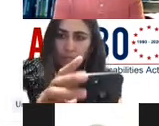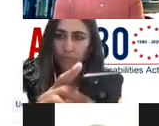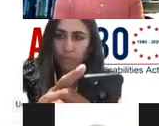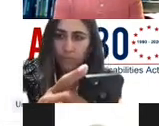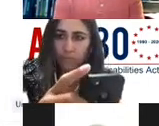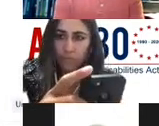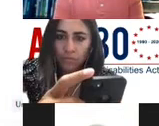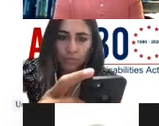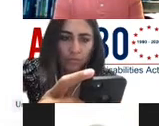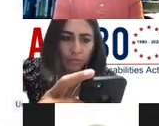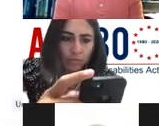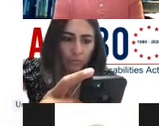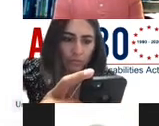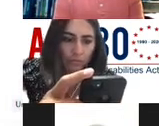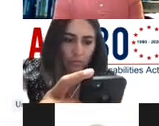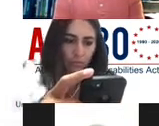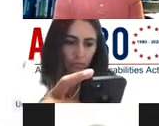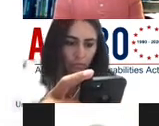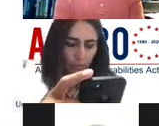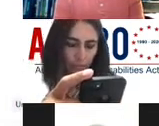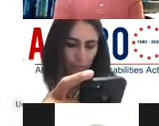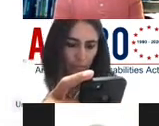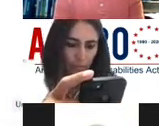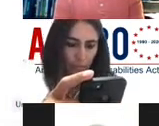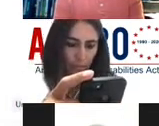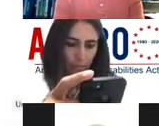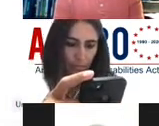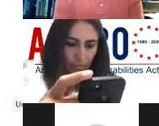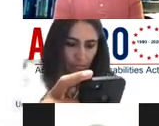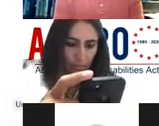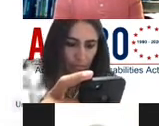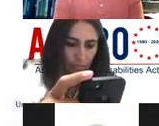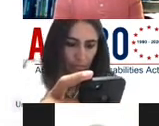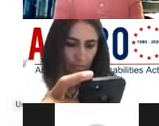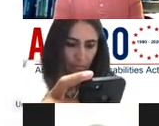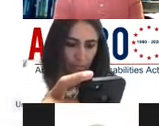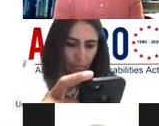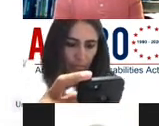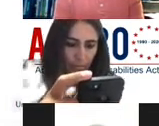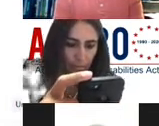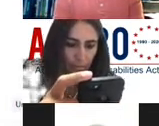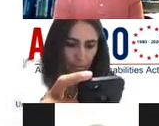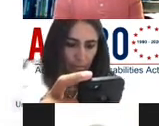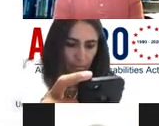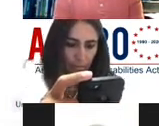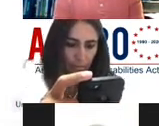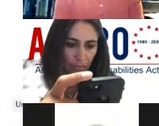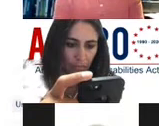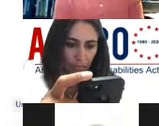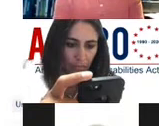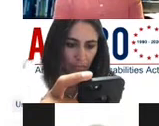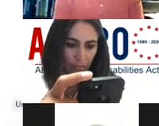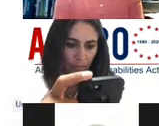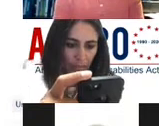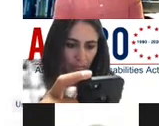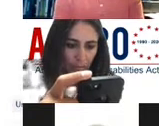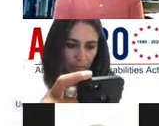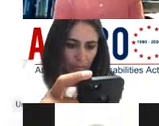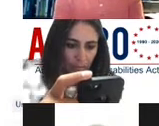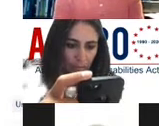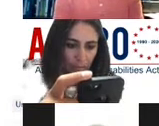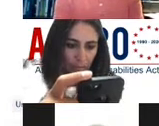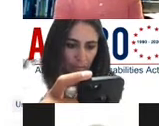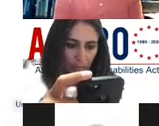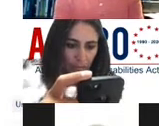Right. What else can I show you? Grid view we talked about. Turning on captioning. So,